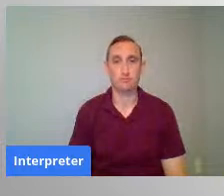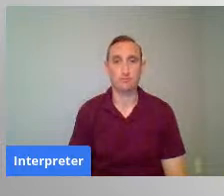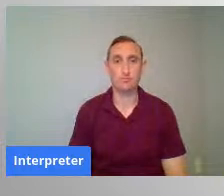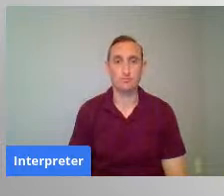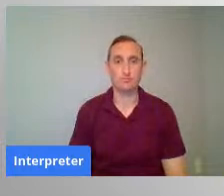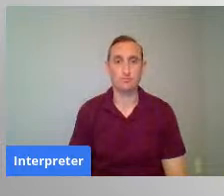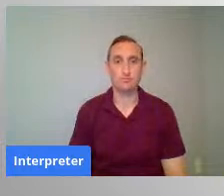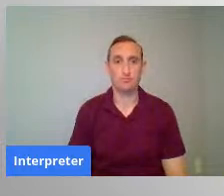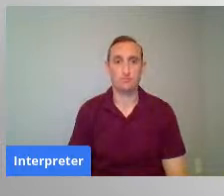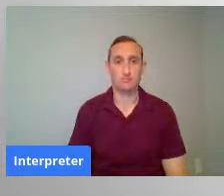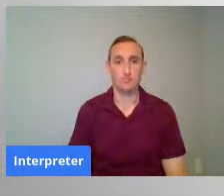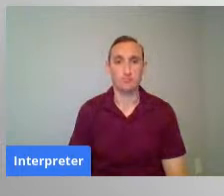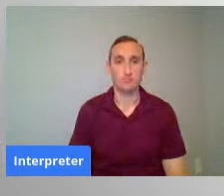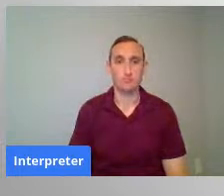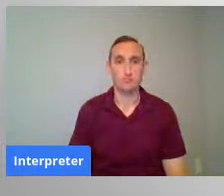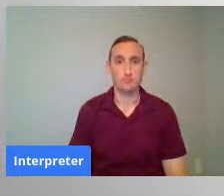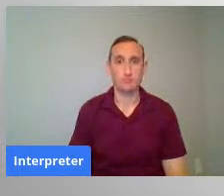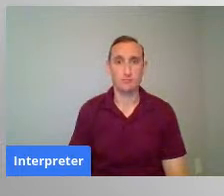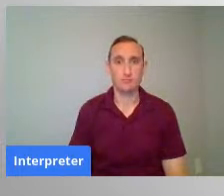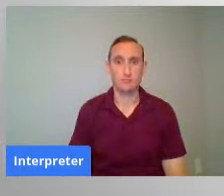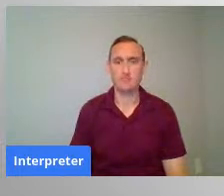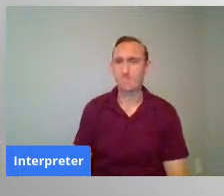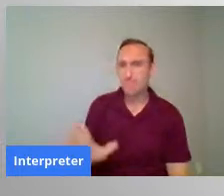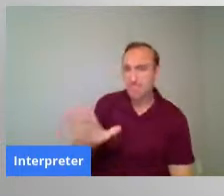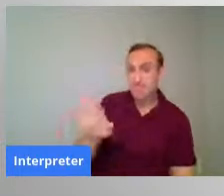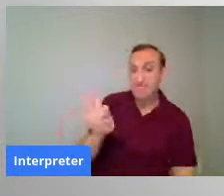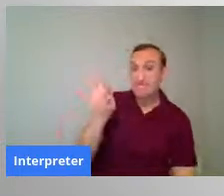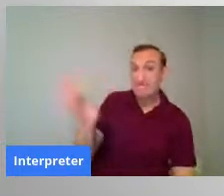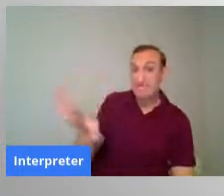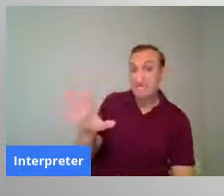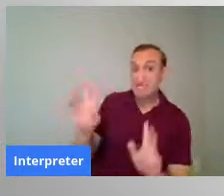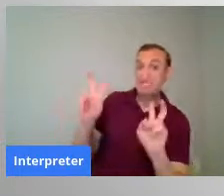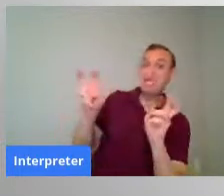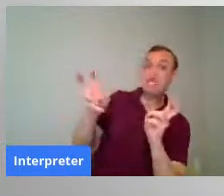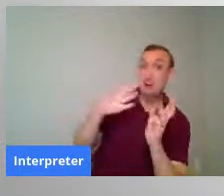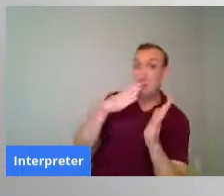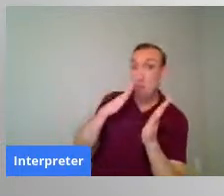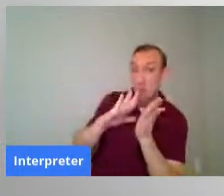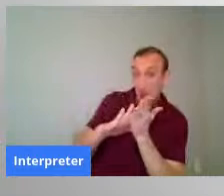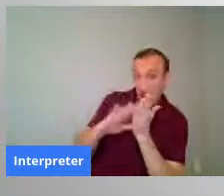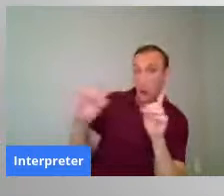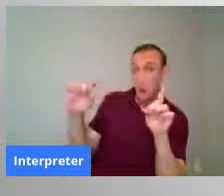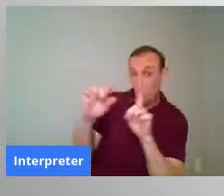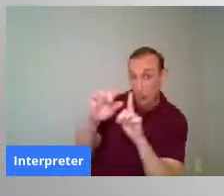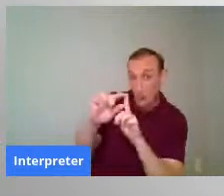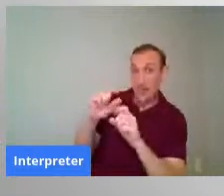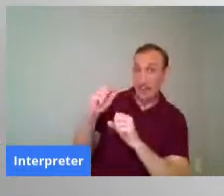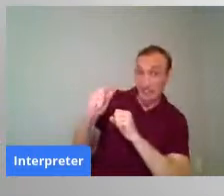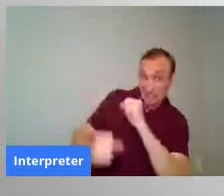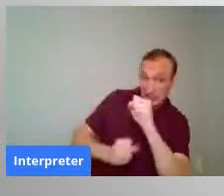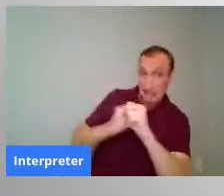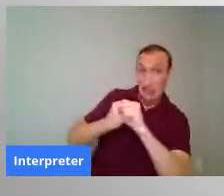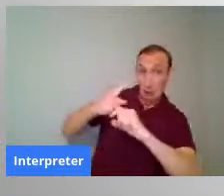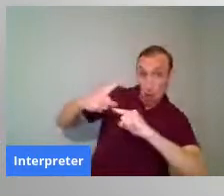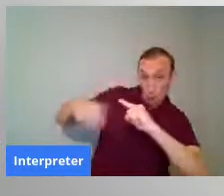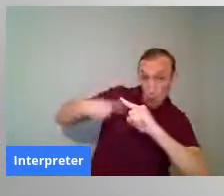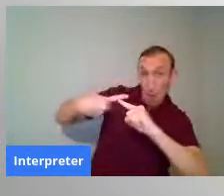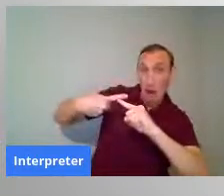So I'll be the bad word. Have we thought about year-round schooling to help with some of this catching up on these gaps?